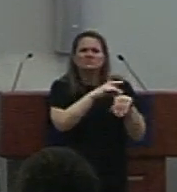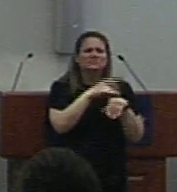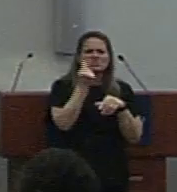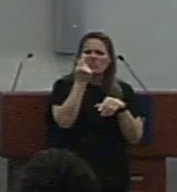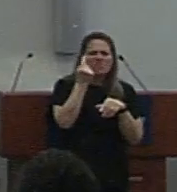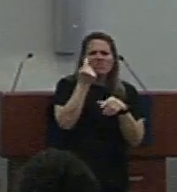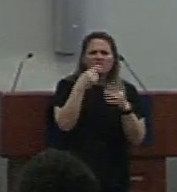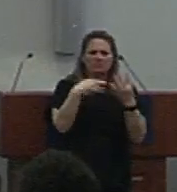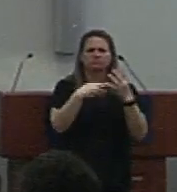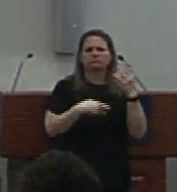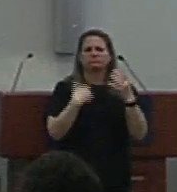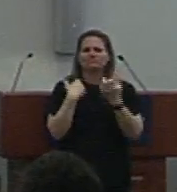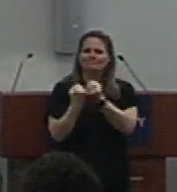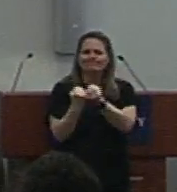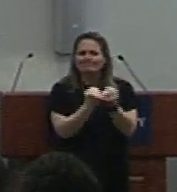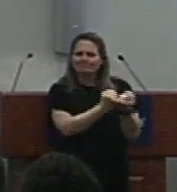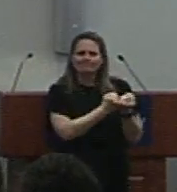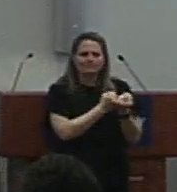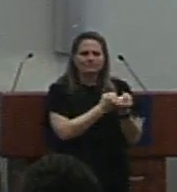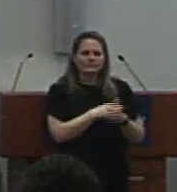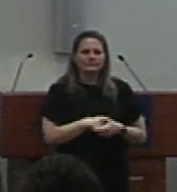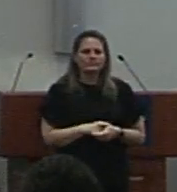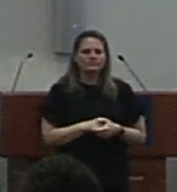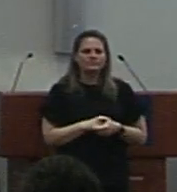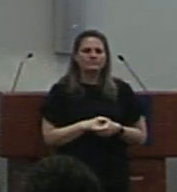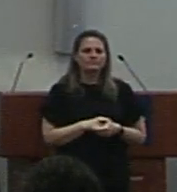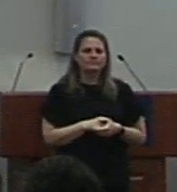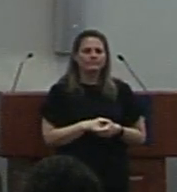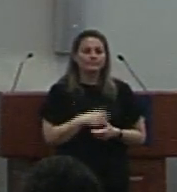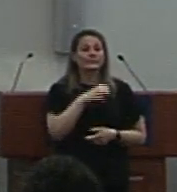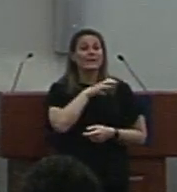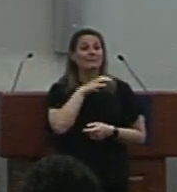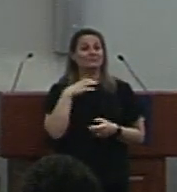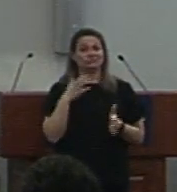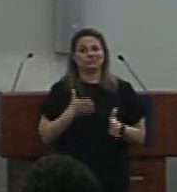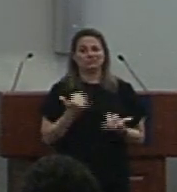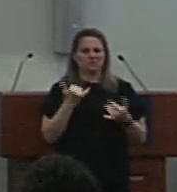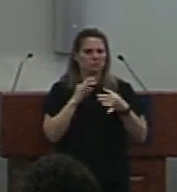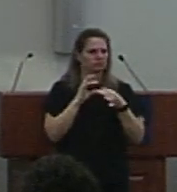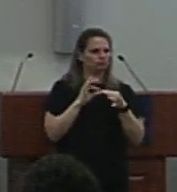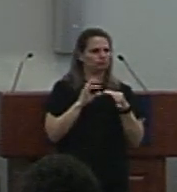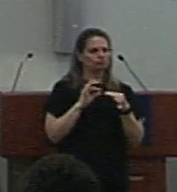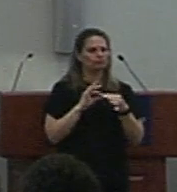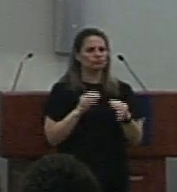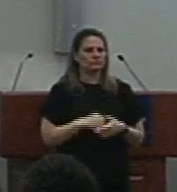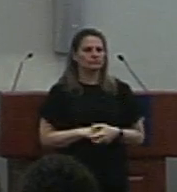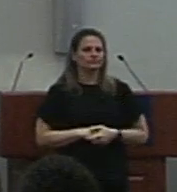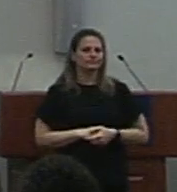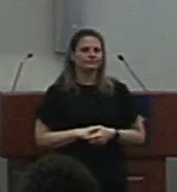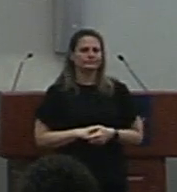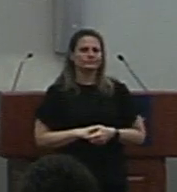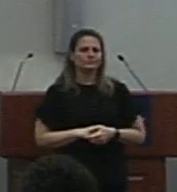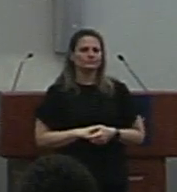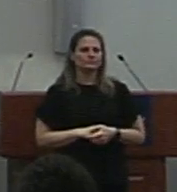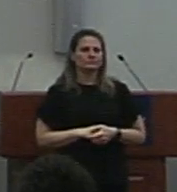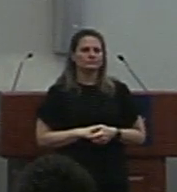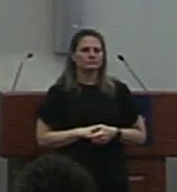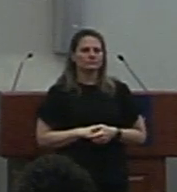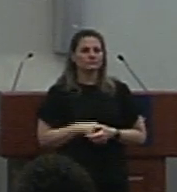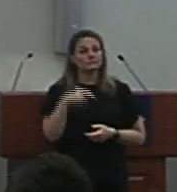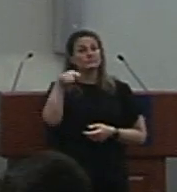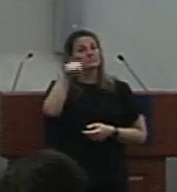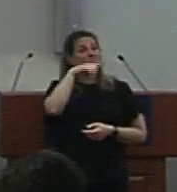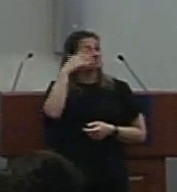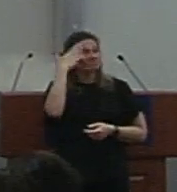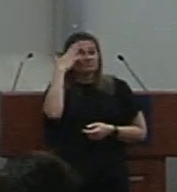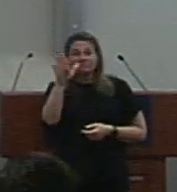thank you, everybody. Thanks to all the board members. And for those of you who don't know, our advisory board holds monthly public